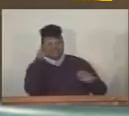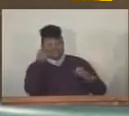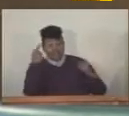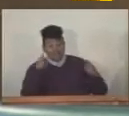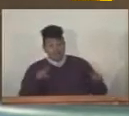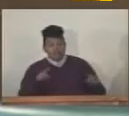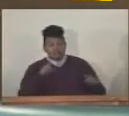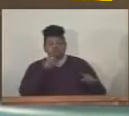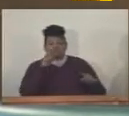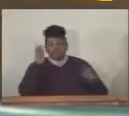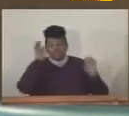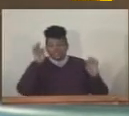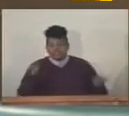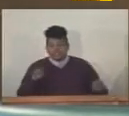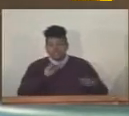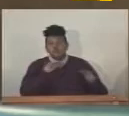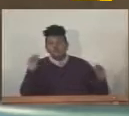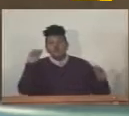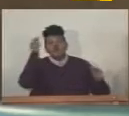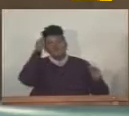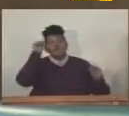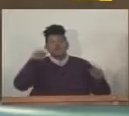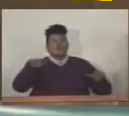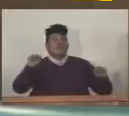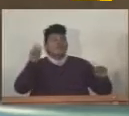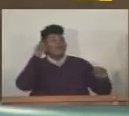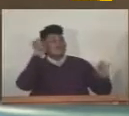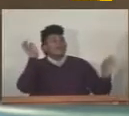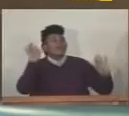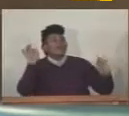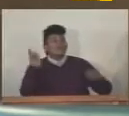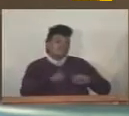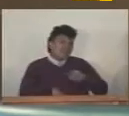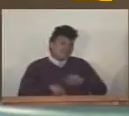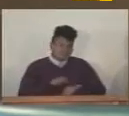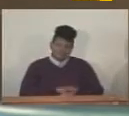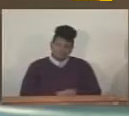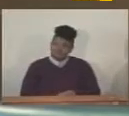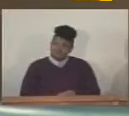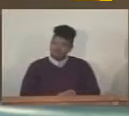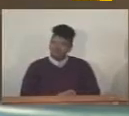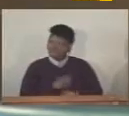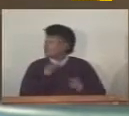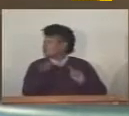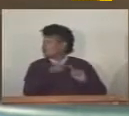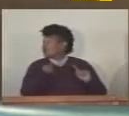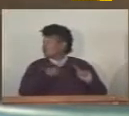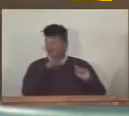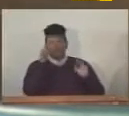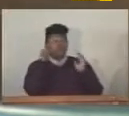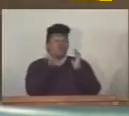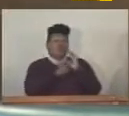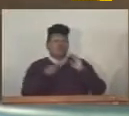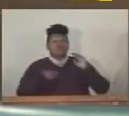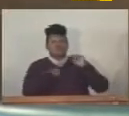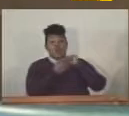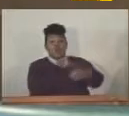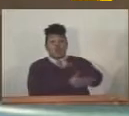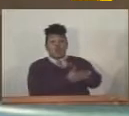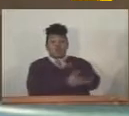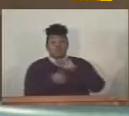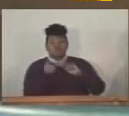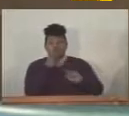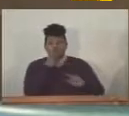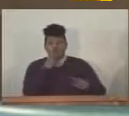is a decision that no government can take lightly. When we realize that we are a country who have earned